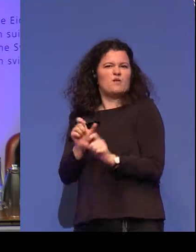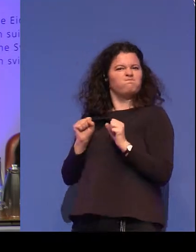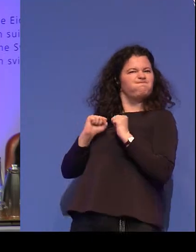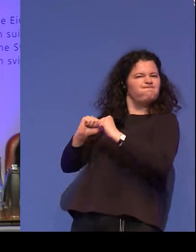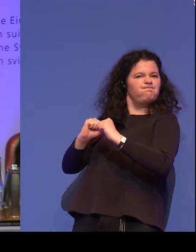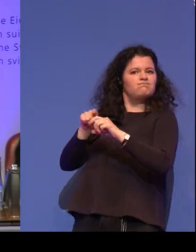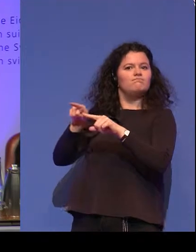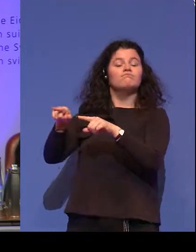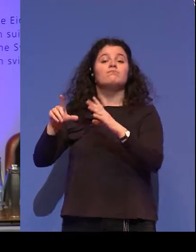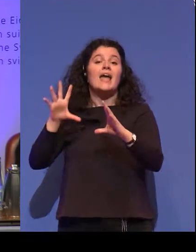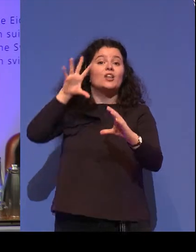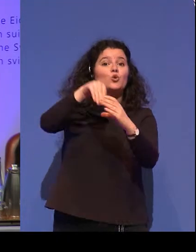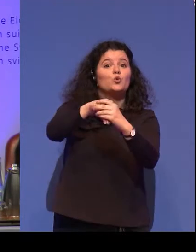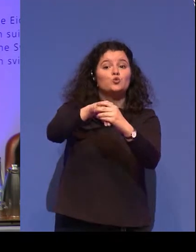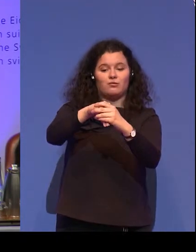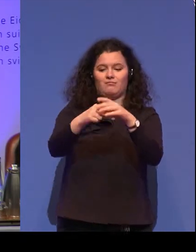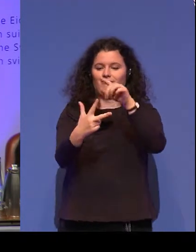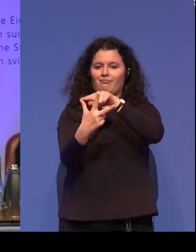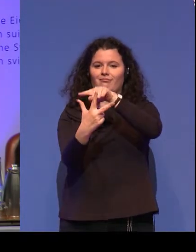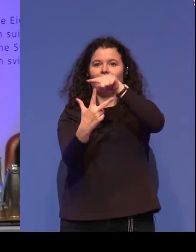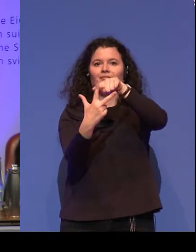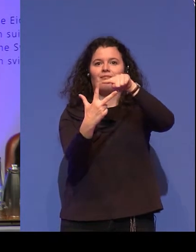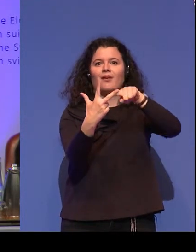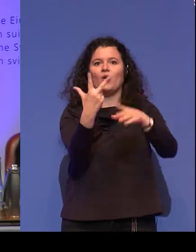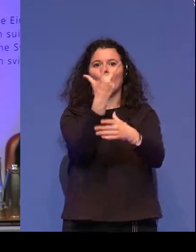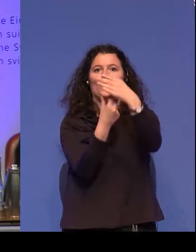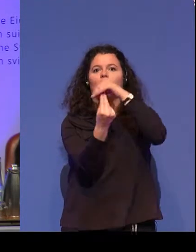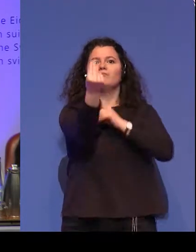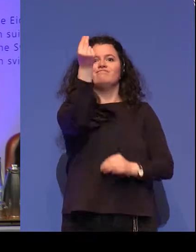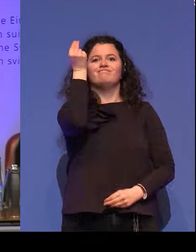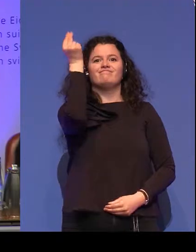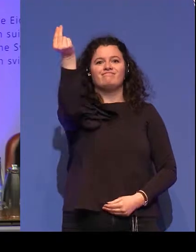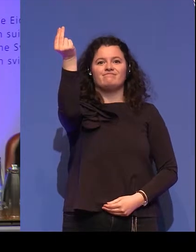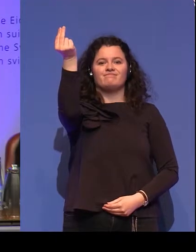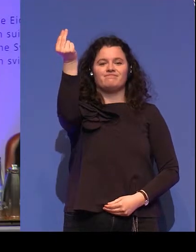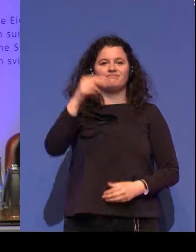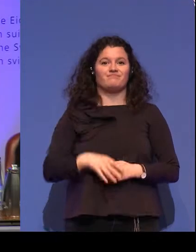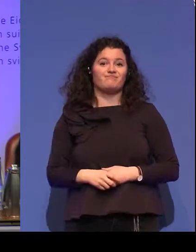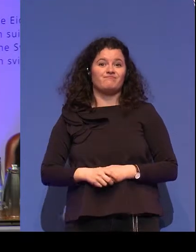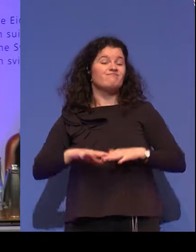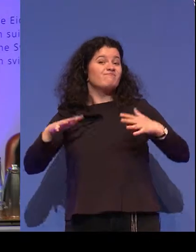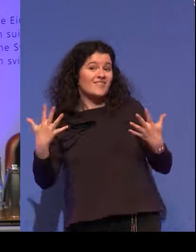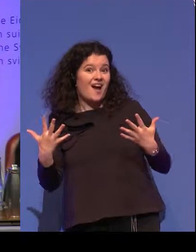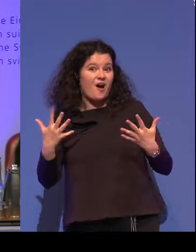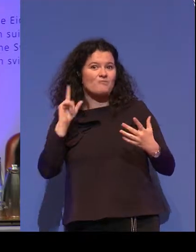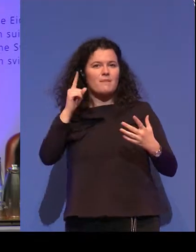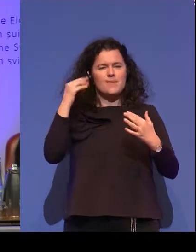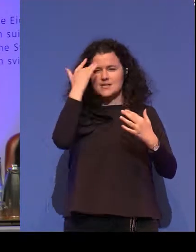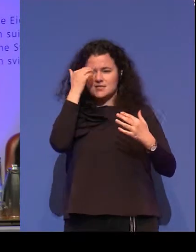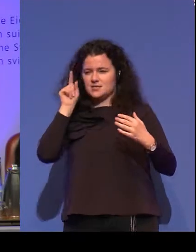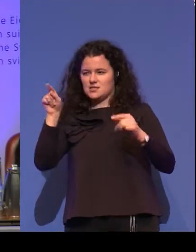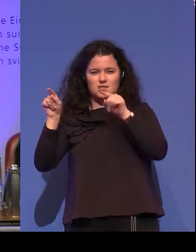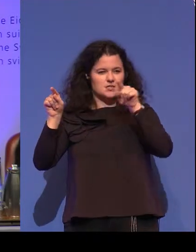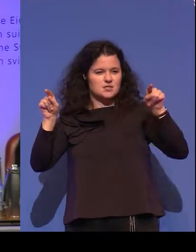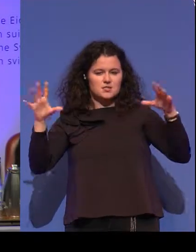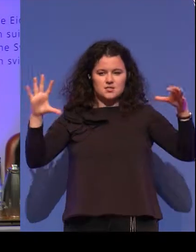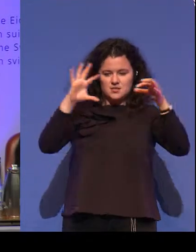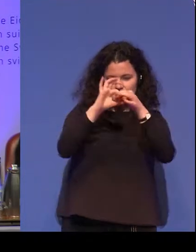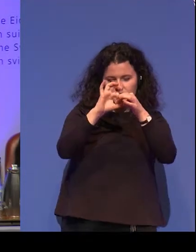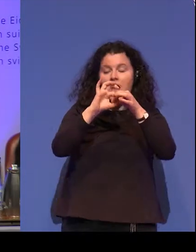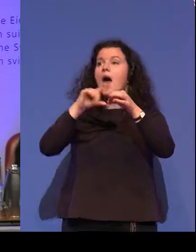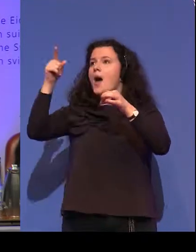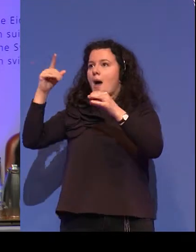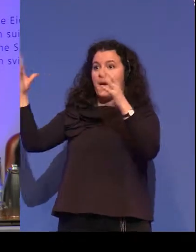are themselves fundamentally interconnected. So we need integrated solutions that tackle planetary